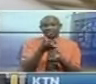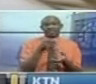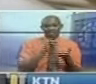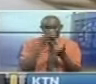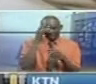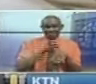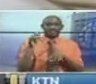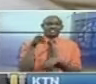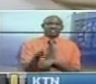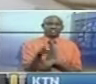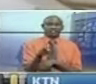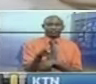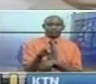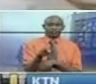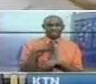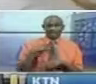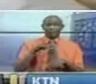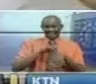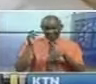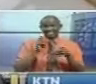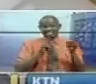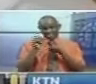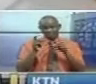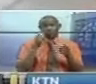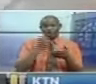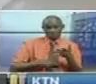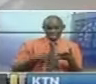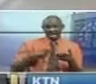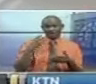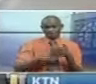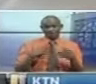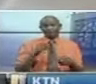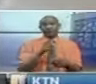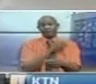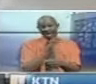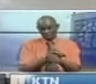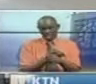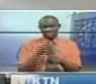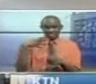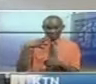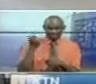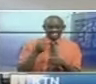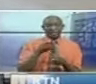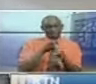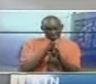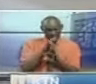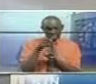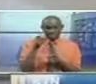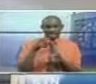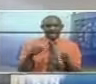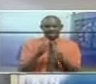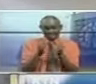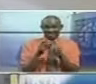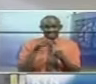have an effect on transportation cost and the cost of power, which are some of the main drivers of inflation